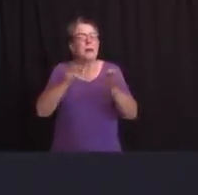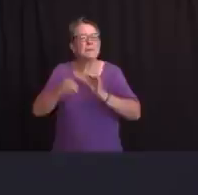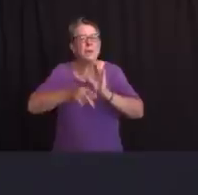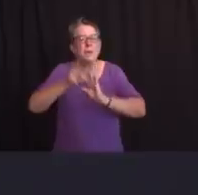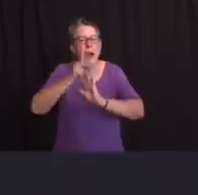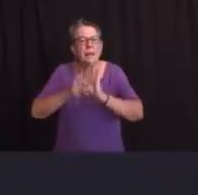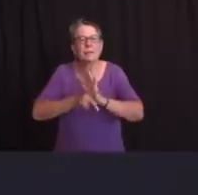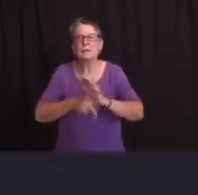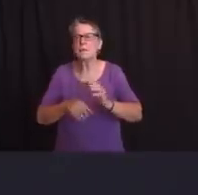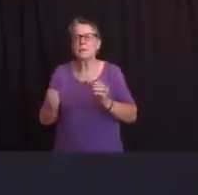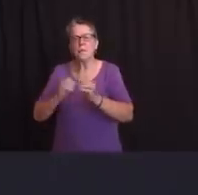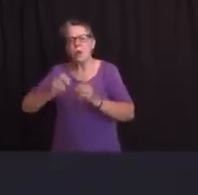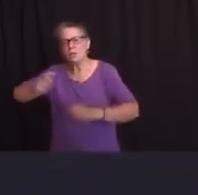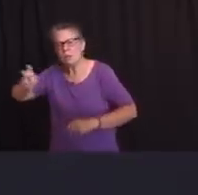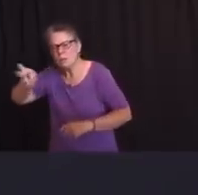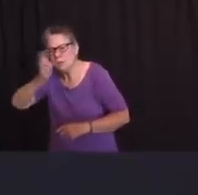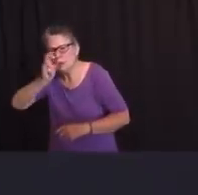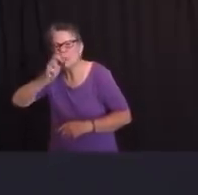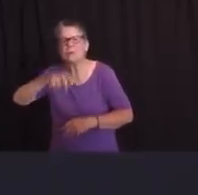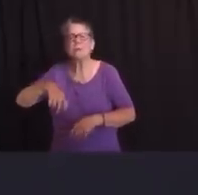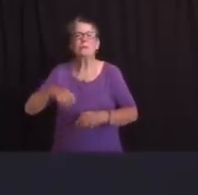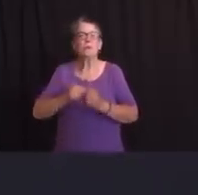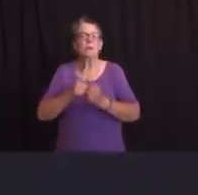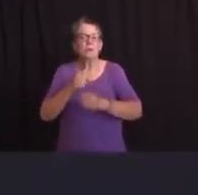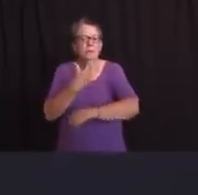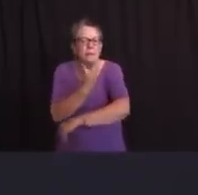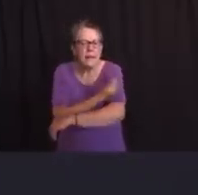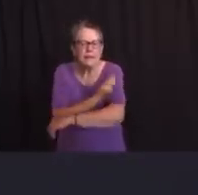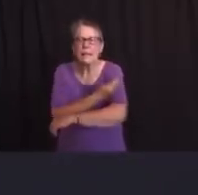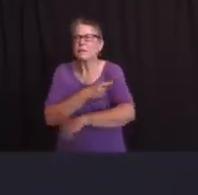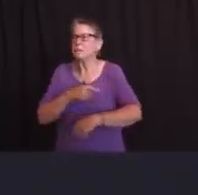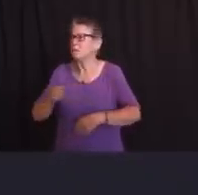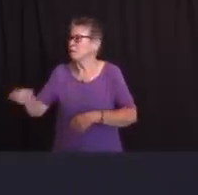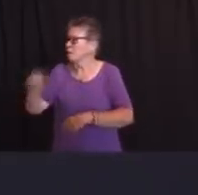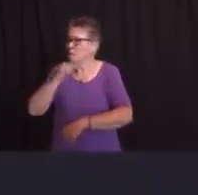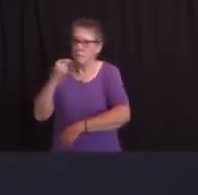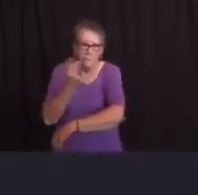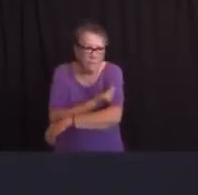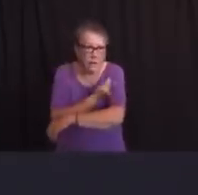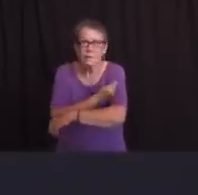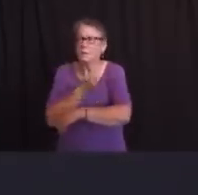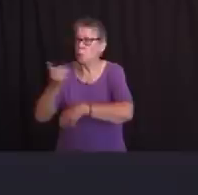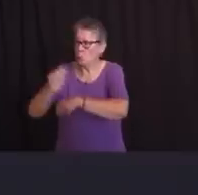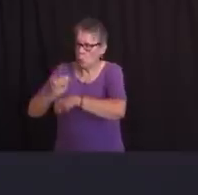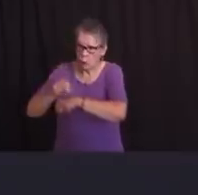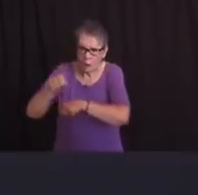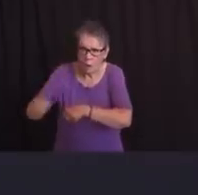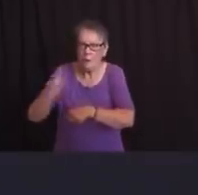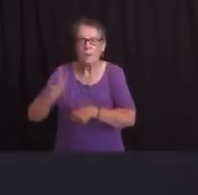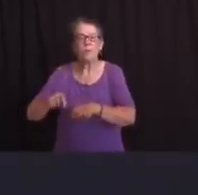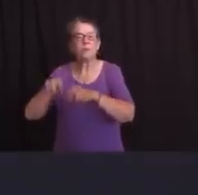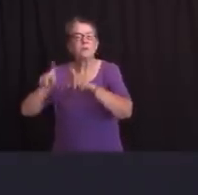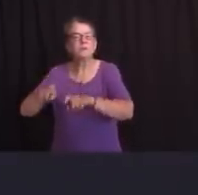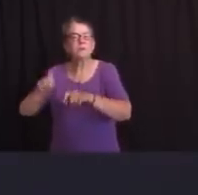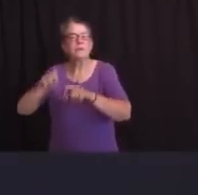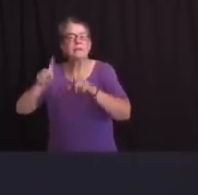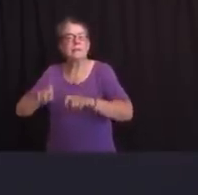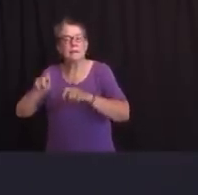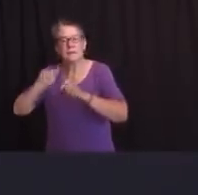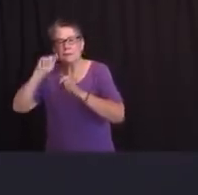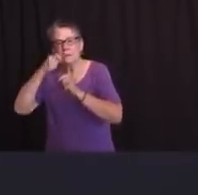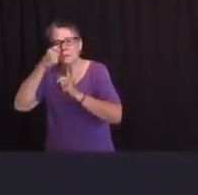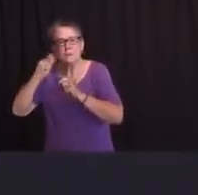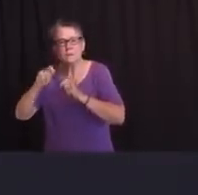and vulnerable New Jerseyans overall. None of us would want our vulnerable loved ones put in danger due to their